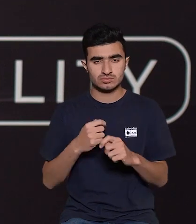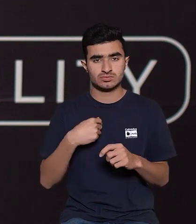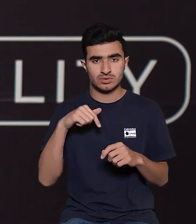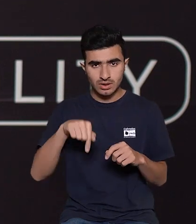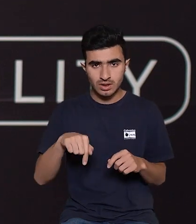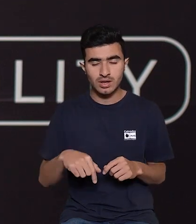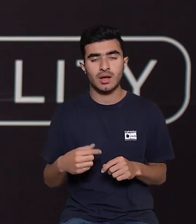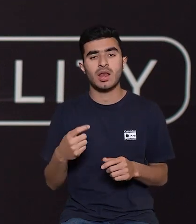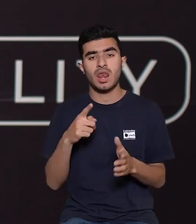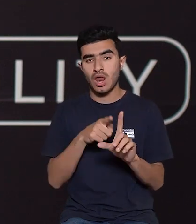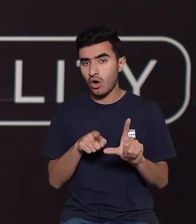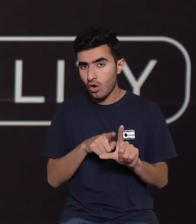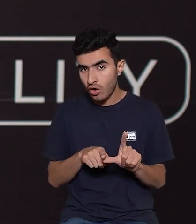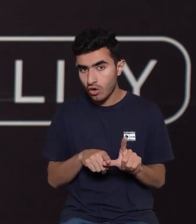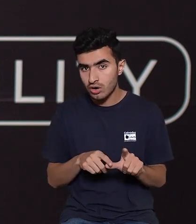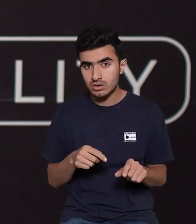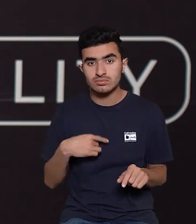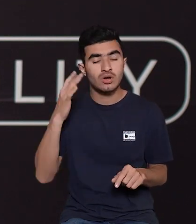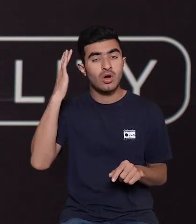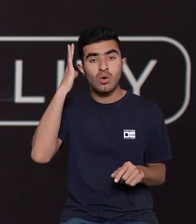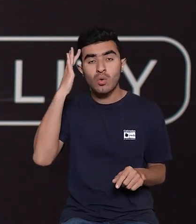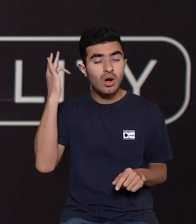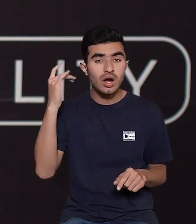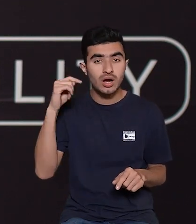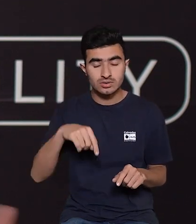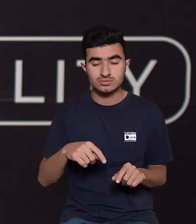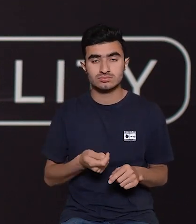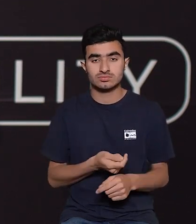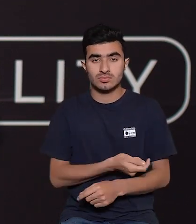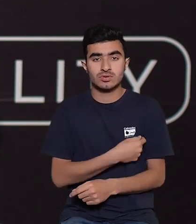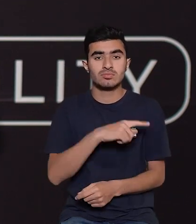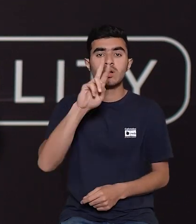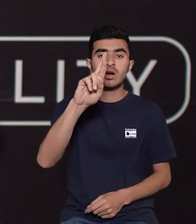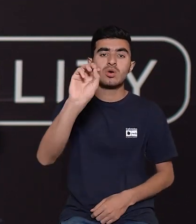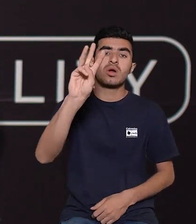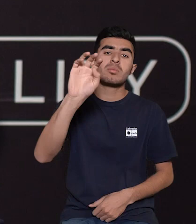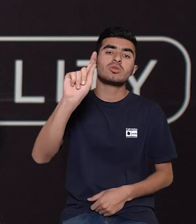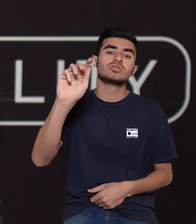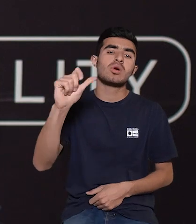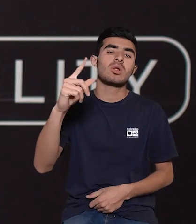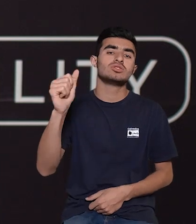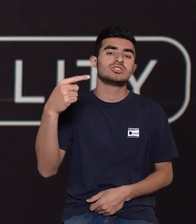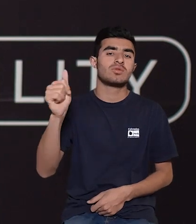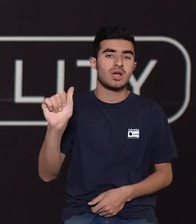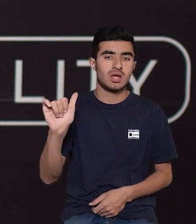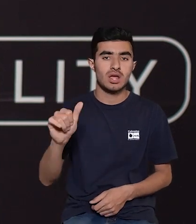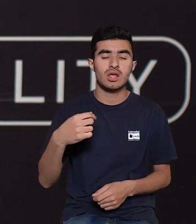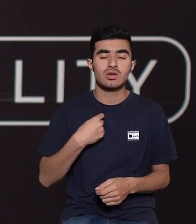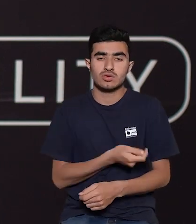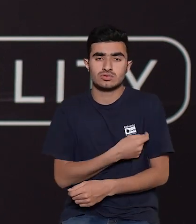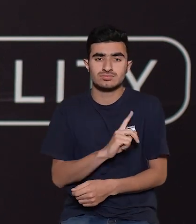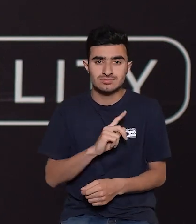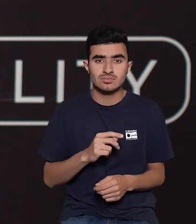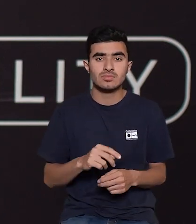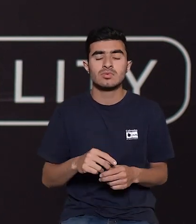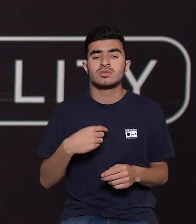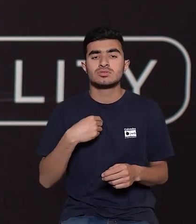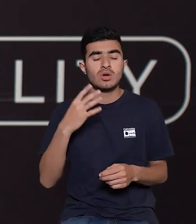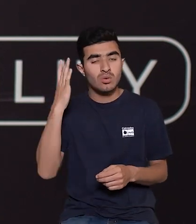as my specialty of practice? And I often think of, we talk about specialties, but really it's a mode of